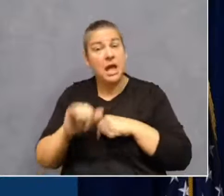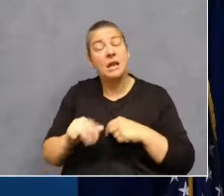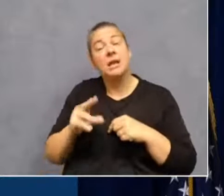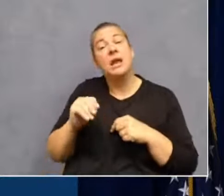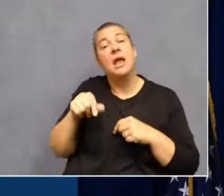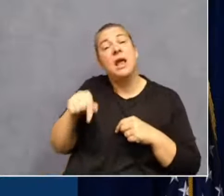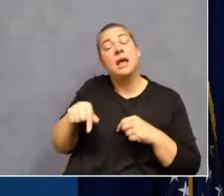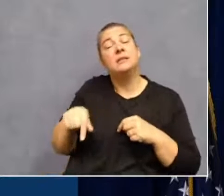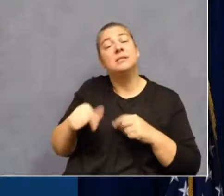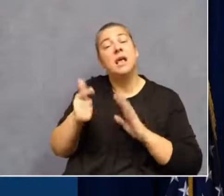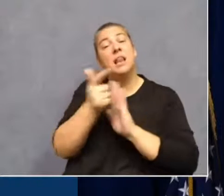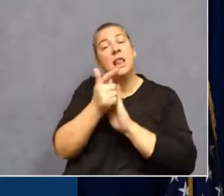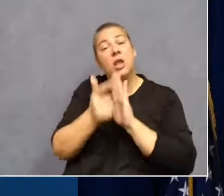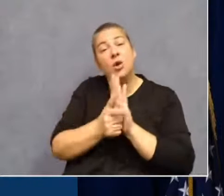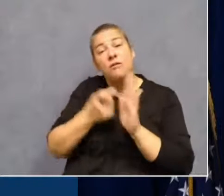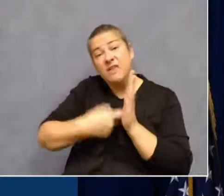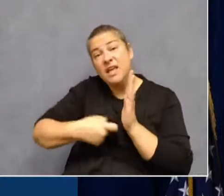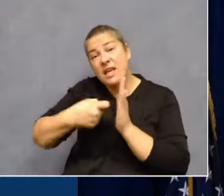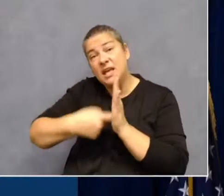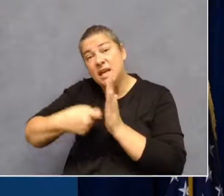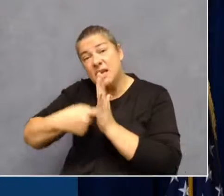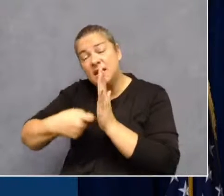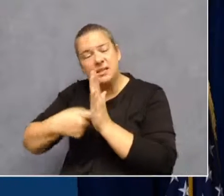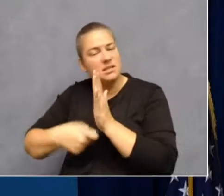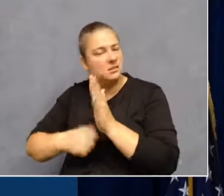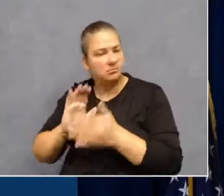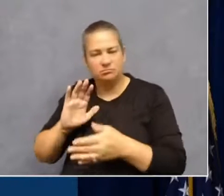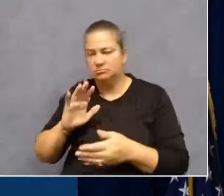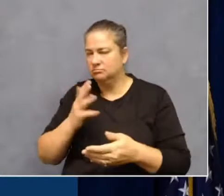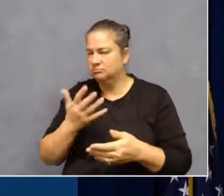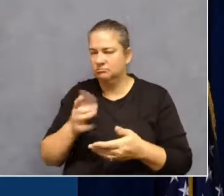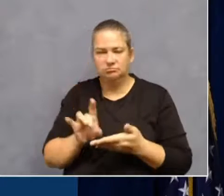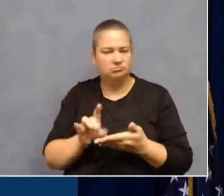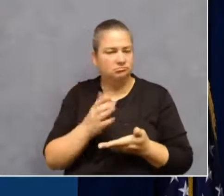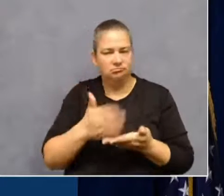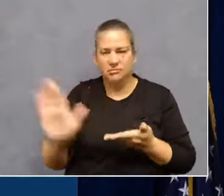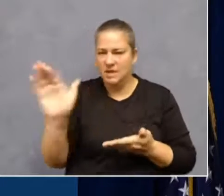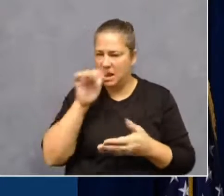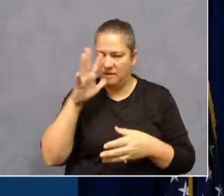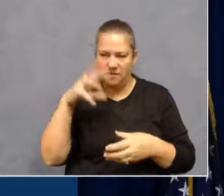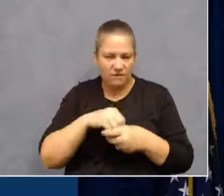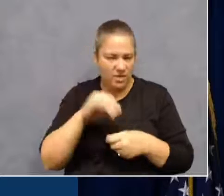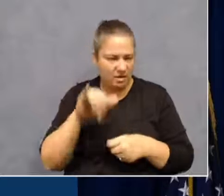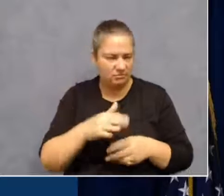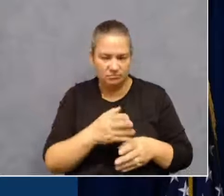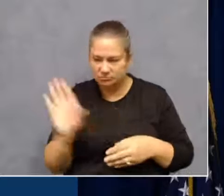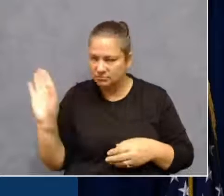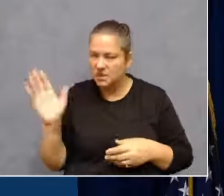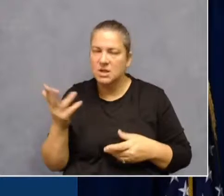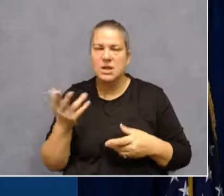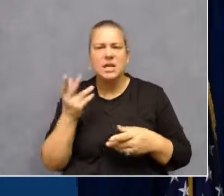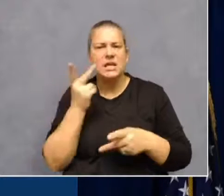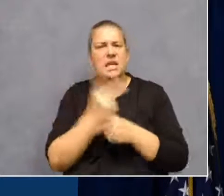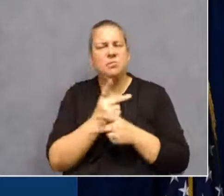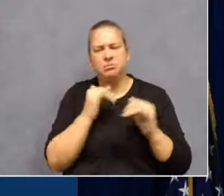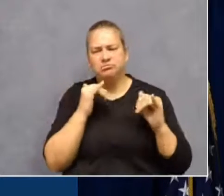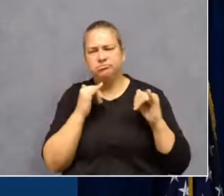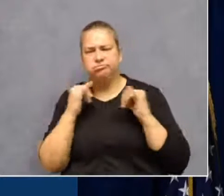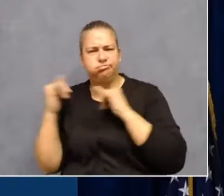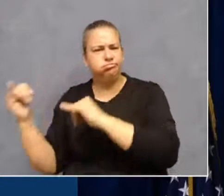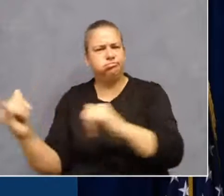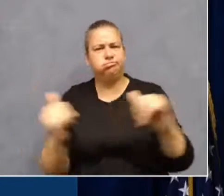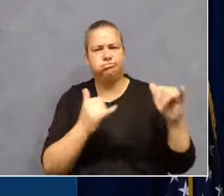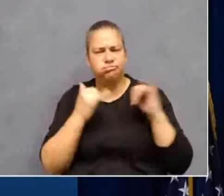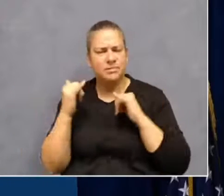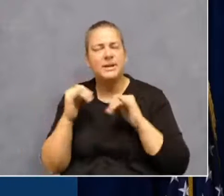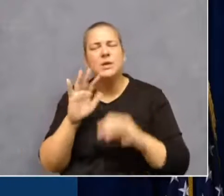customers through December. The order will make the requirement consistent across Kentucky utilities. Here's the thing.